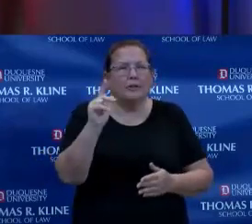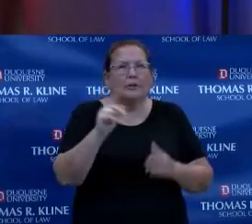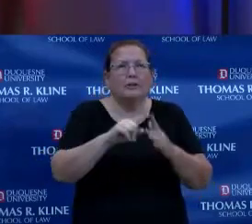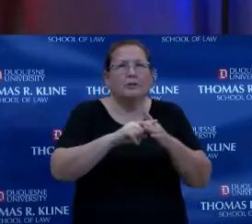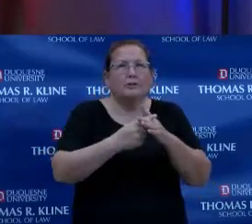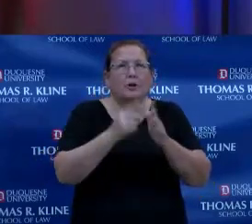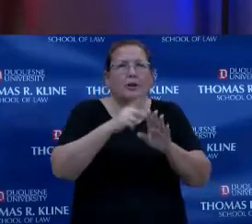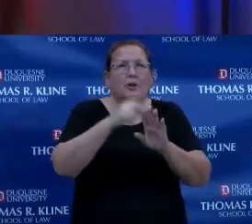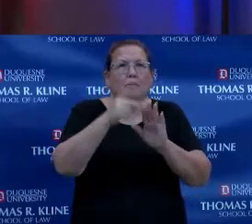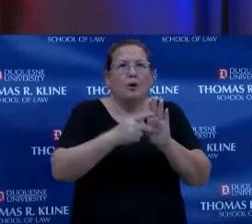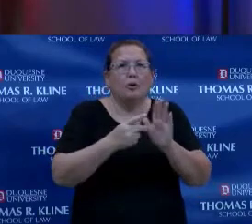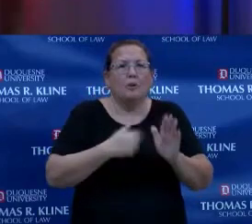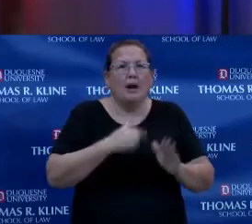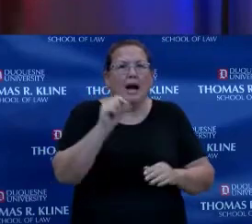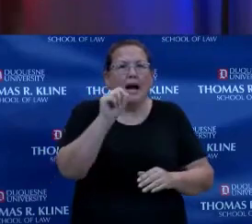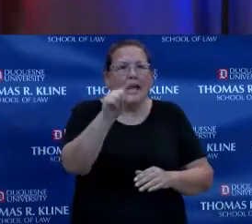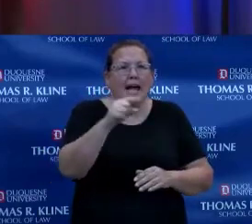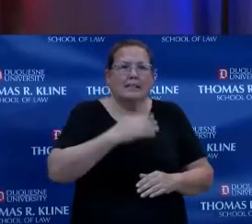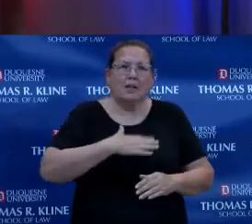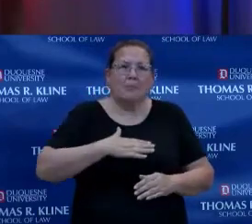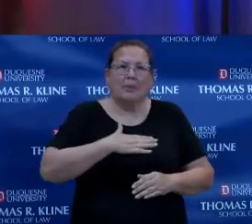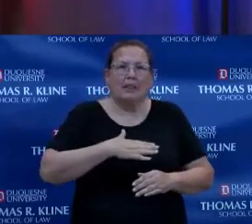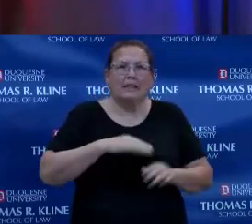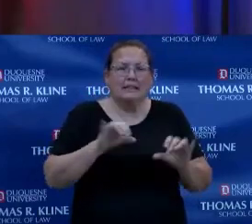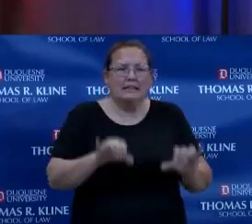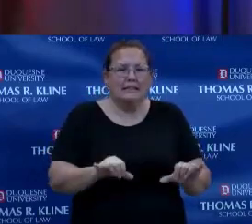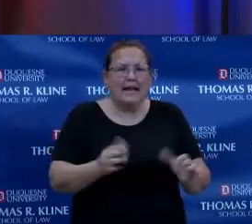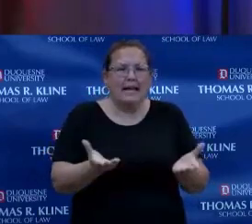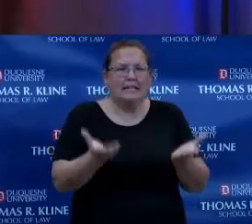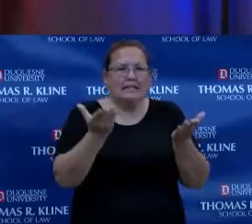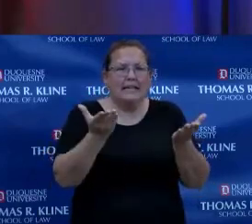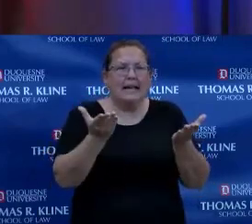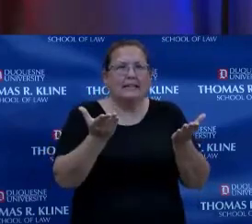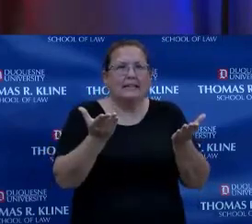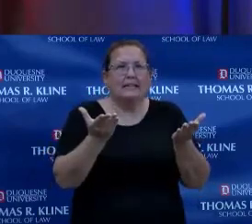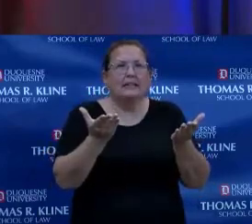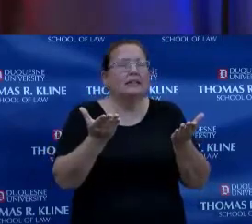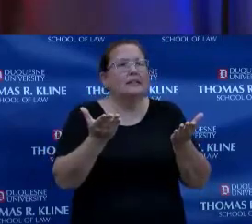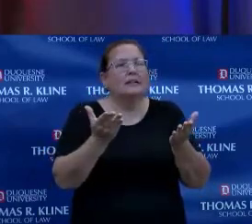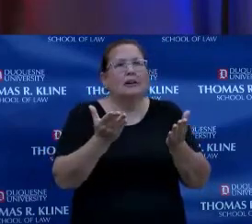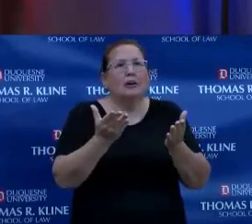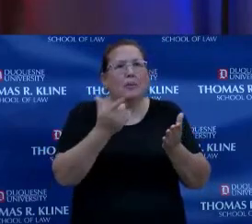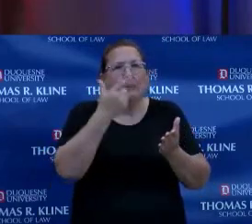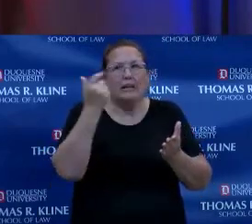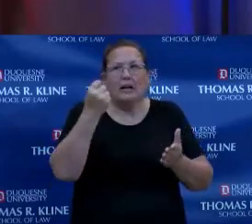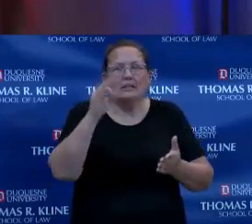I ask that you remain standing for the national anthem sung by Deborah Zugates.